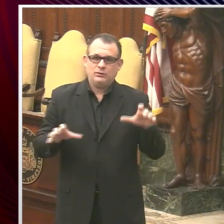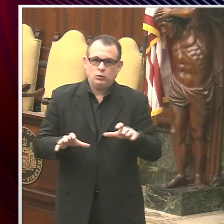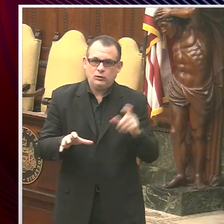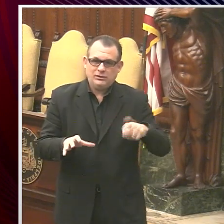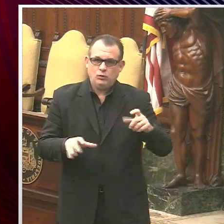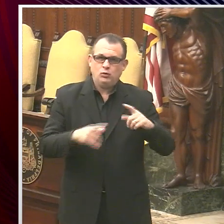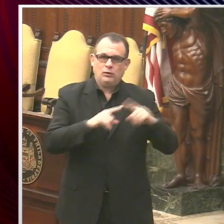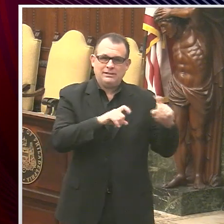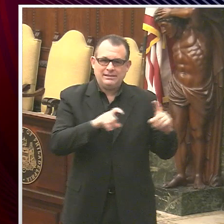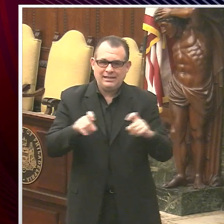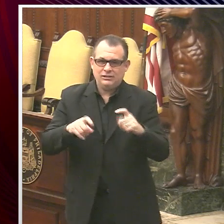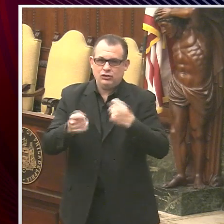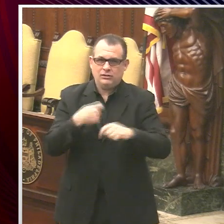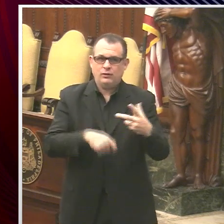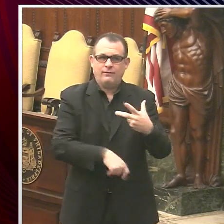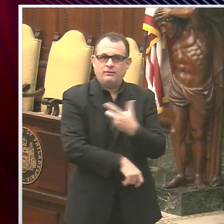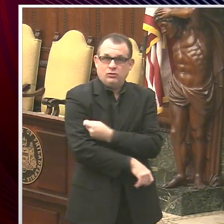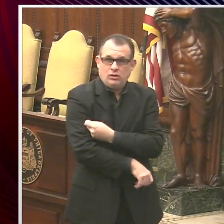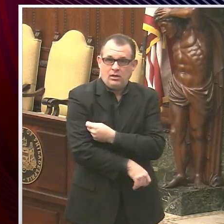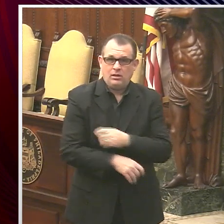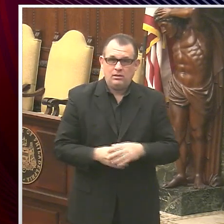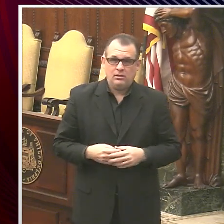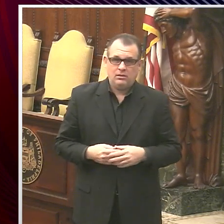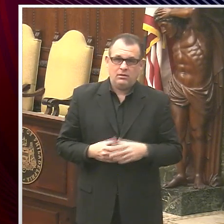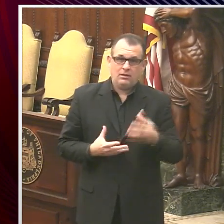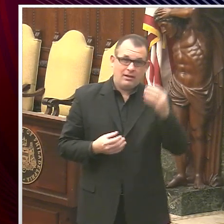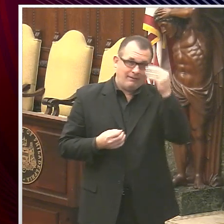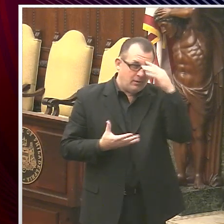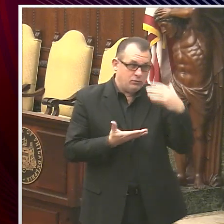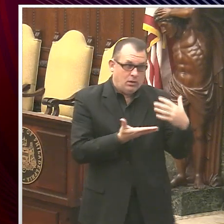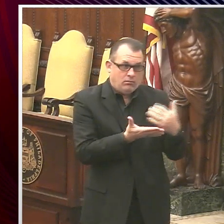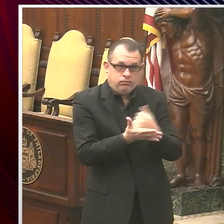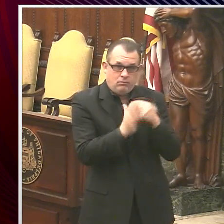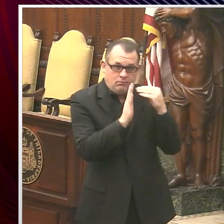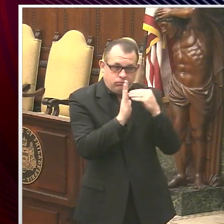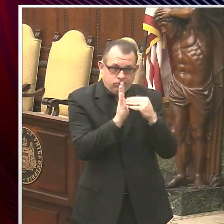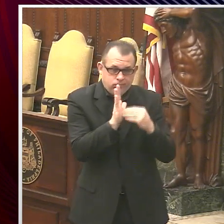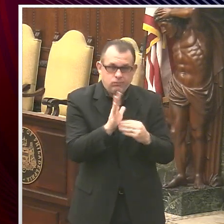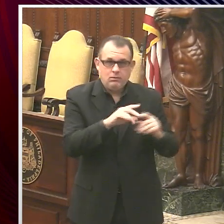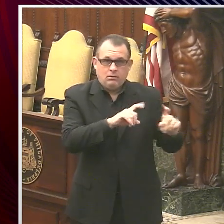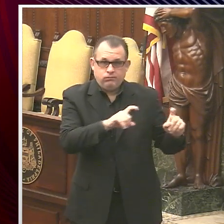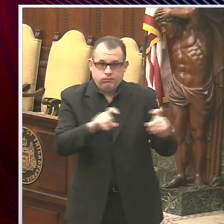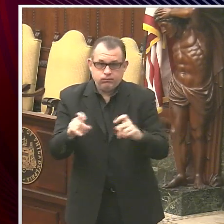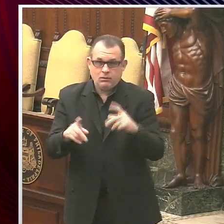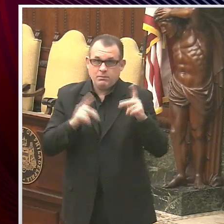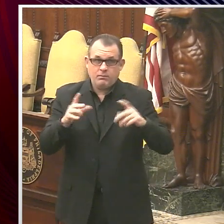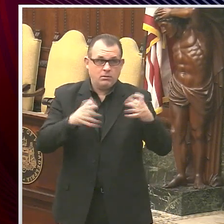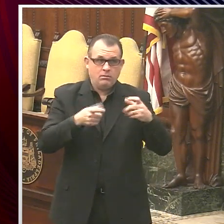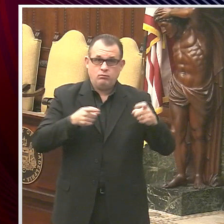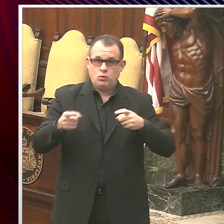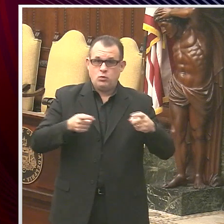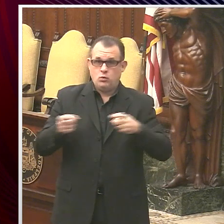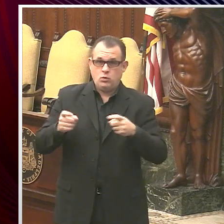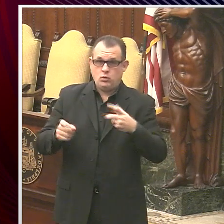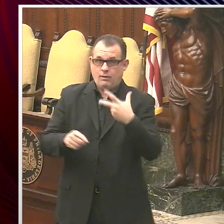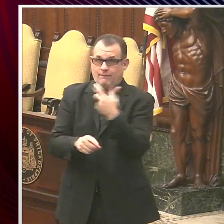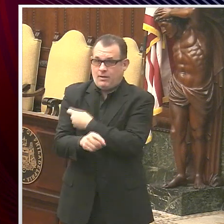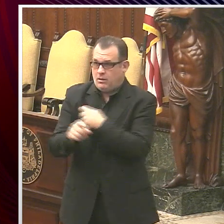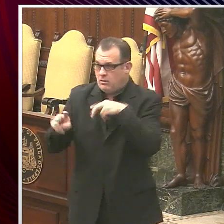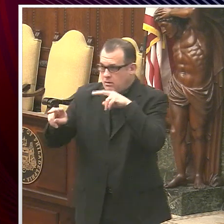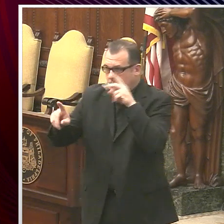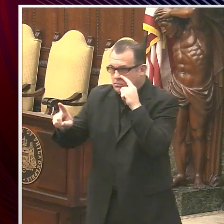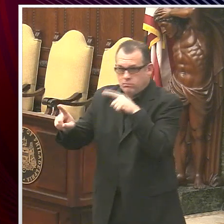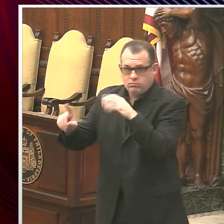actually give the shot. There's a lot of information gathering and people need to sort of crowd control and watch people afterwards. So we don't have a shortage